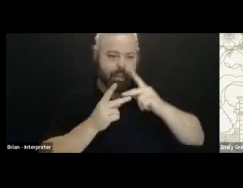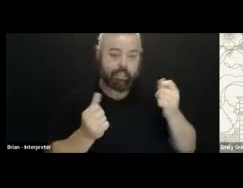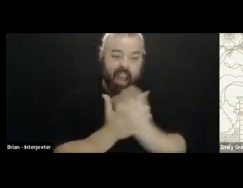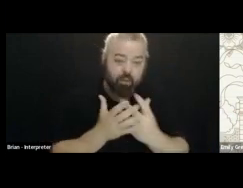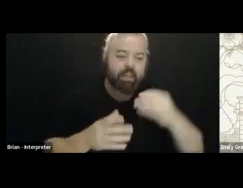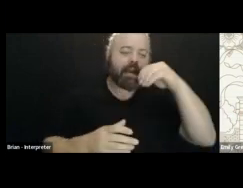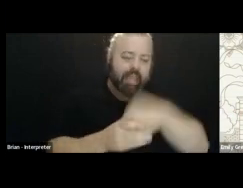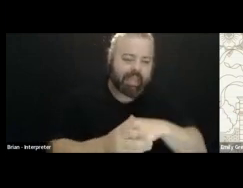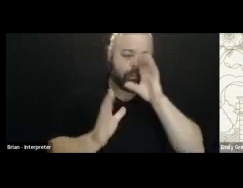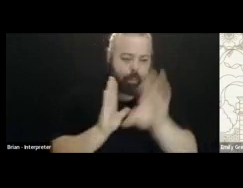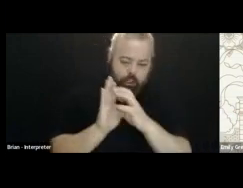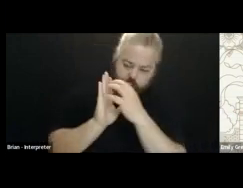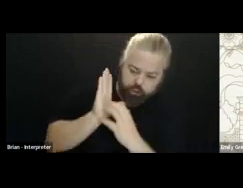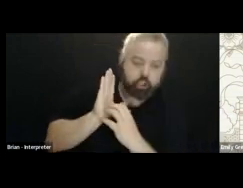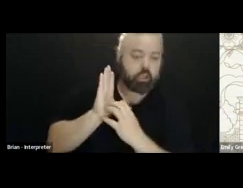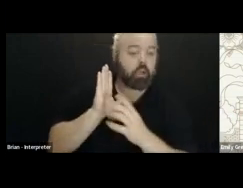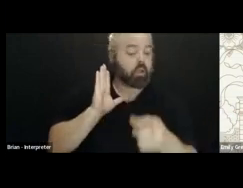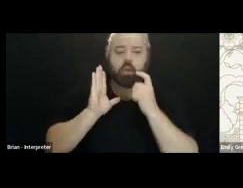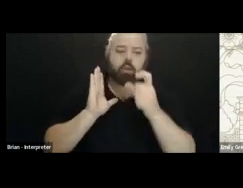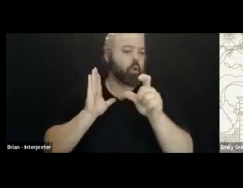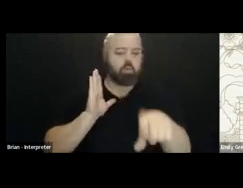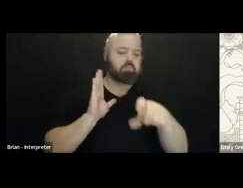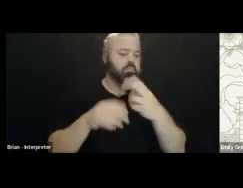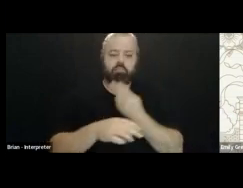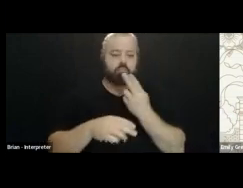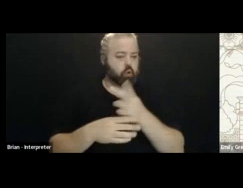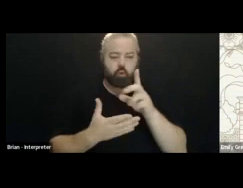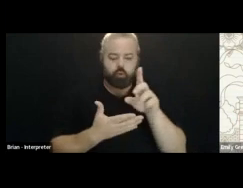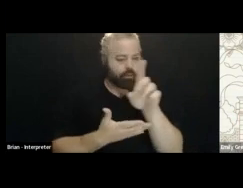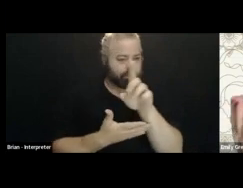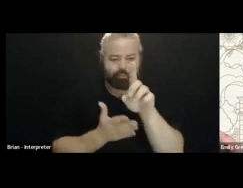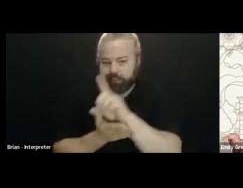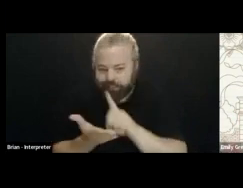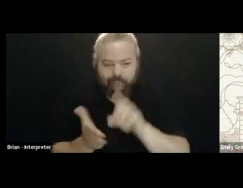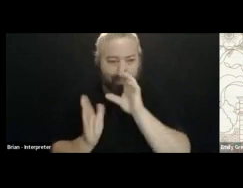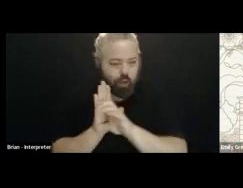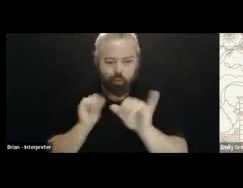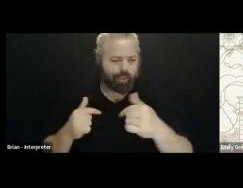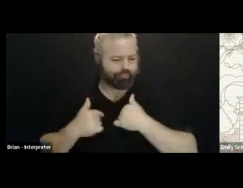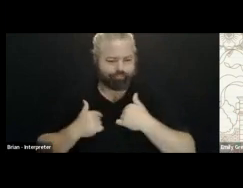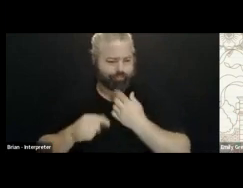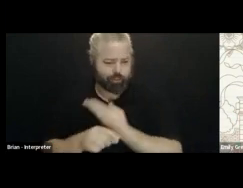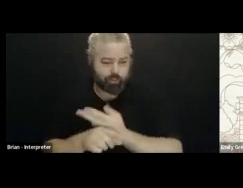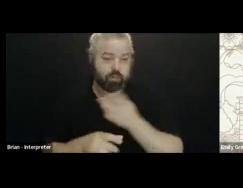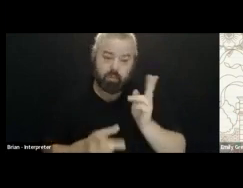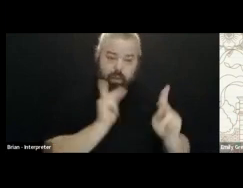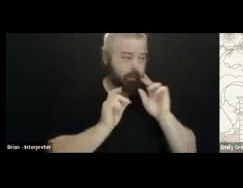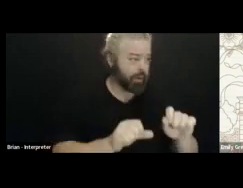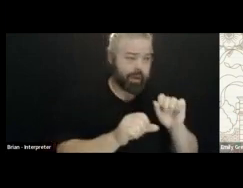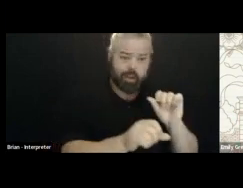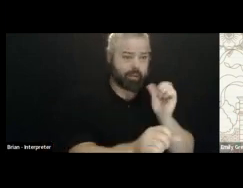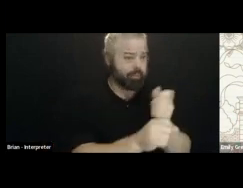that graphic. And you don't have to use design software like I do, Illustrator and InDesign. People make these sorts of things in Canva,